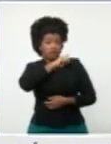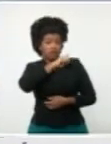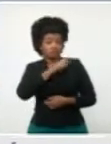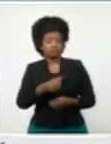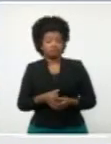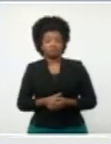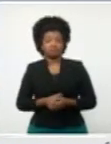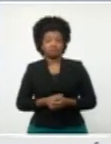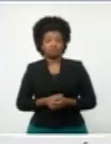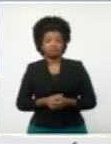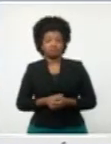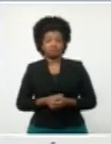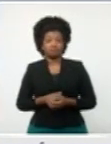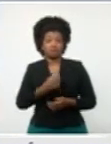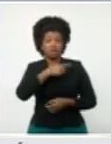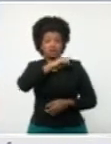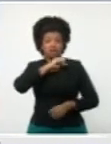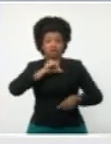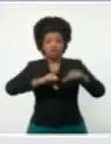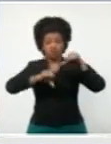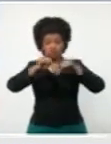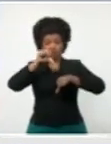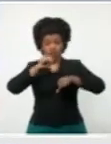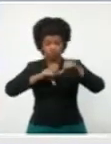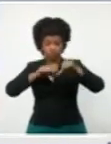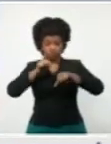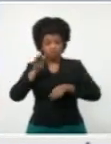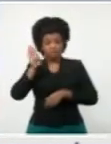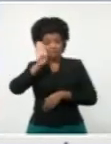biology laboratories examined